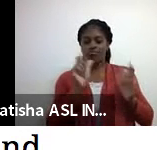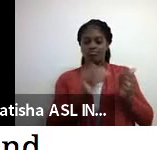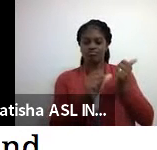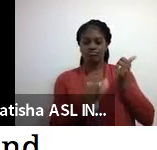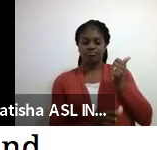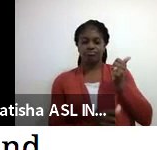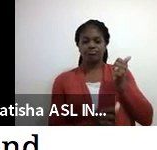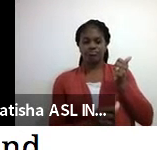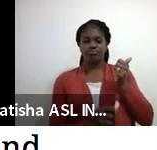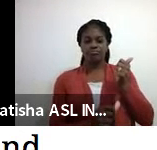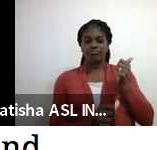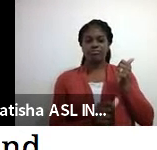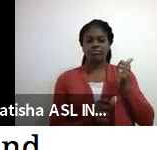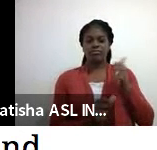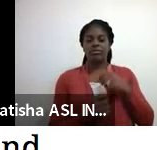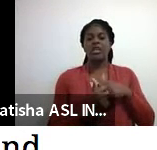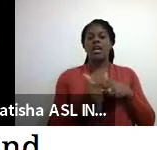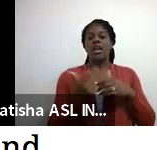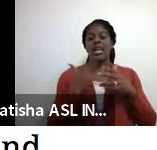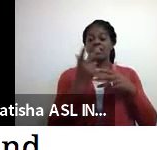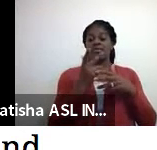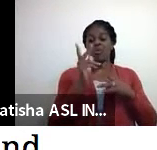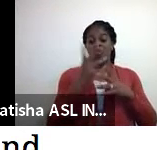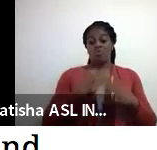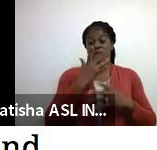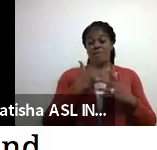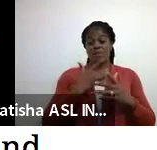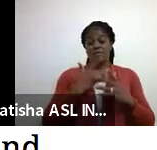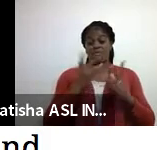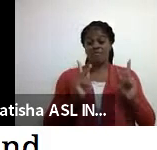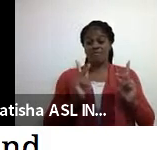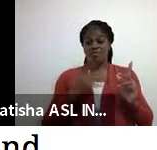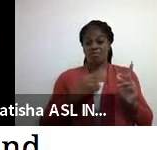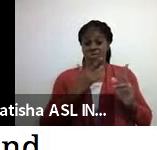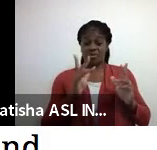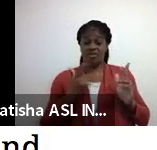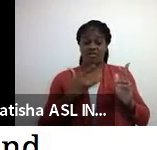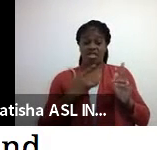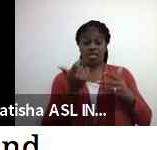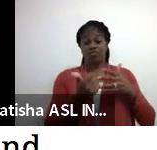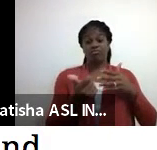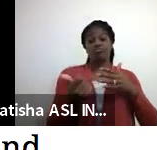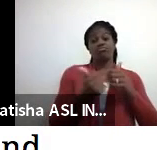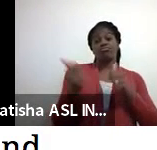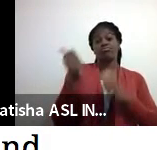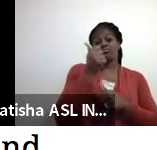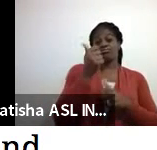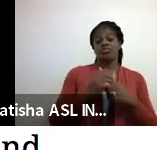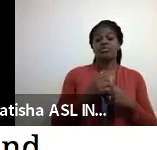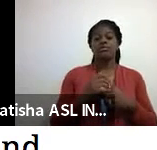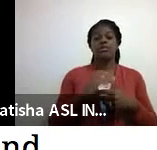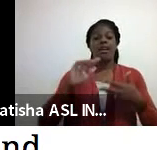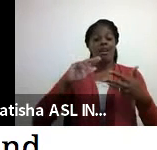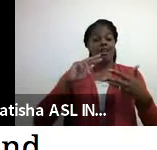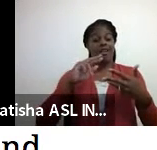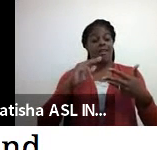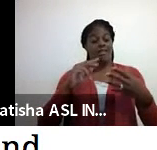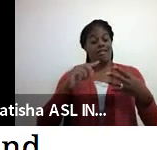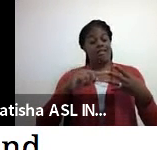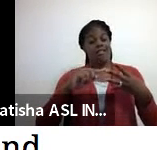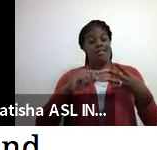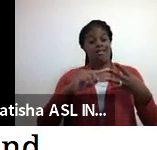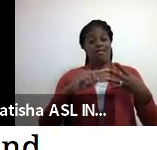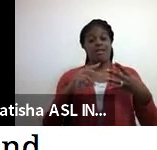as superiority within white people. The next level is the interpersonal